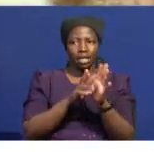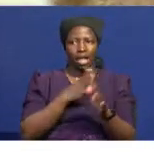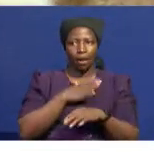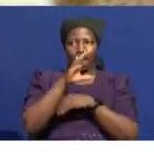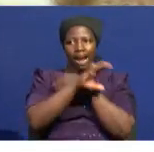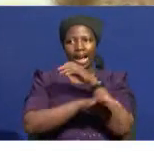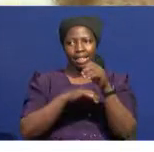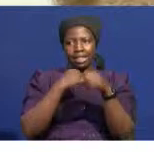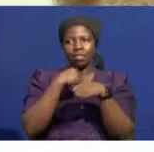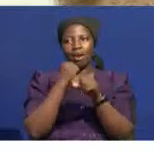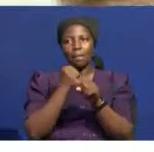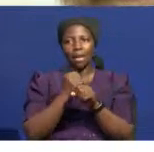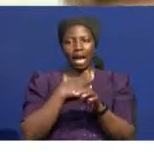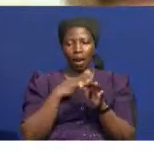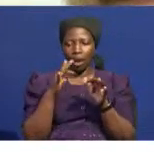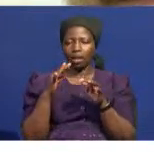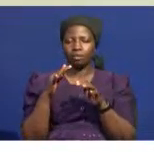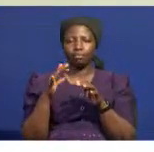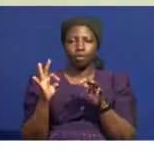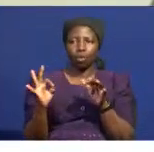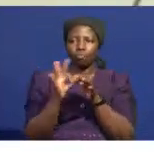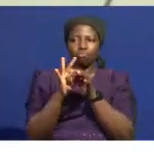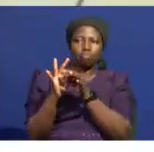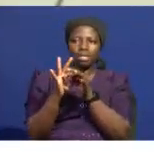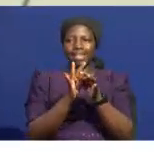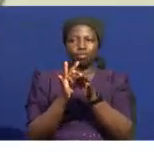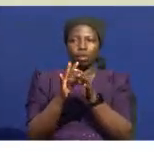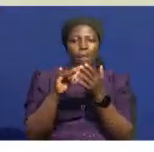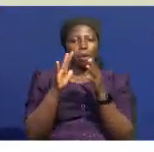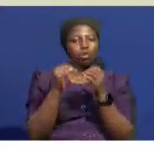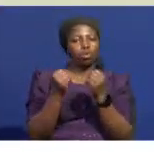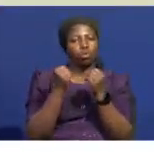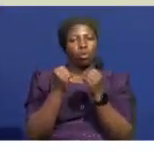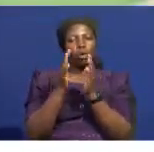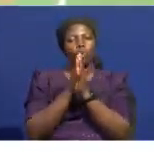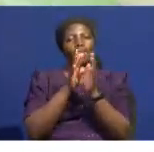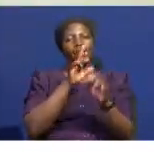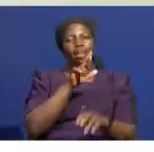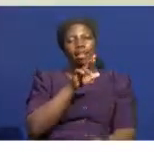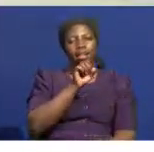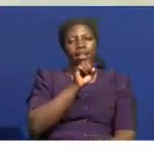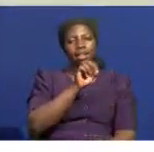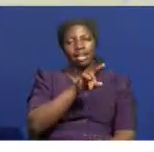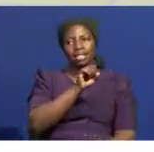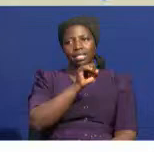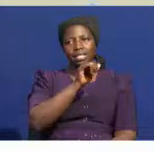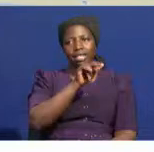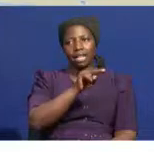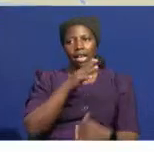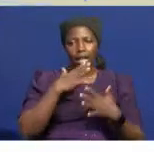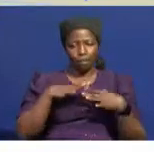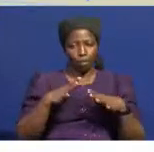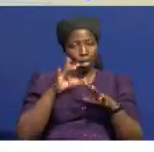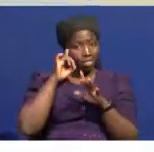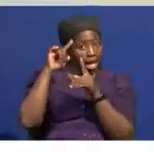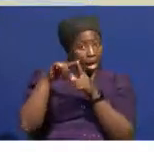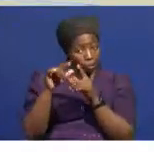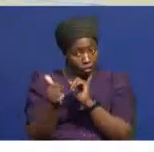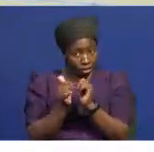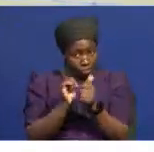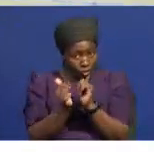tightening our ties with the Russian people. The main aim of the sports day between Russia Embassy team and Team